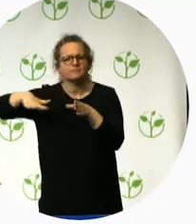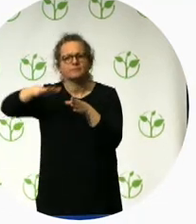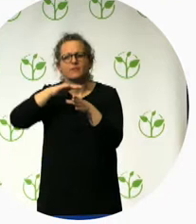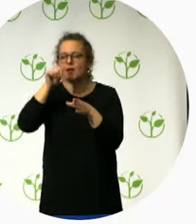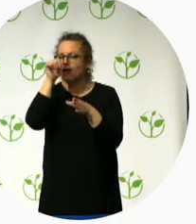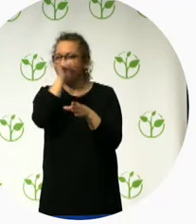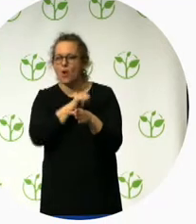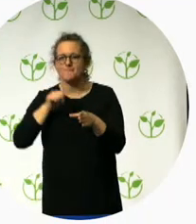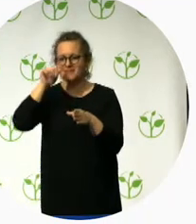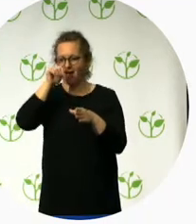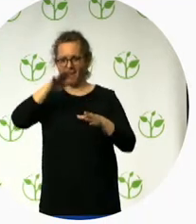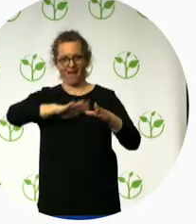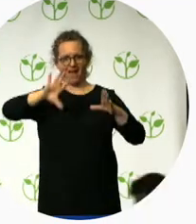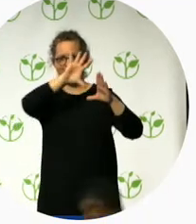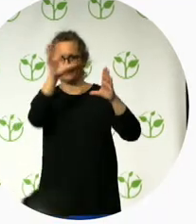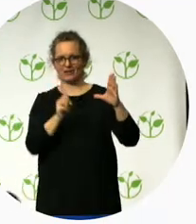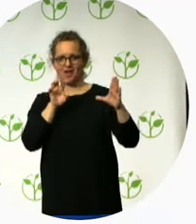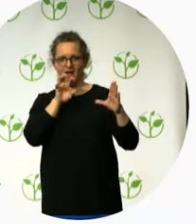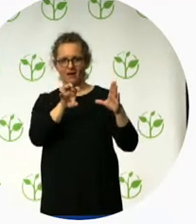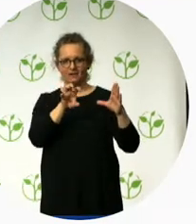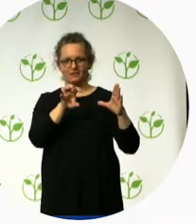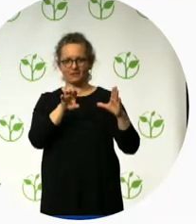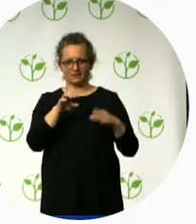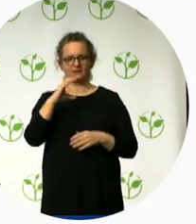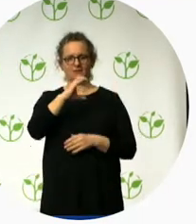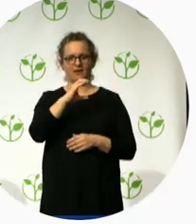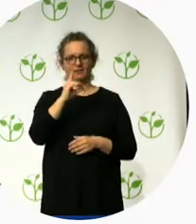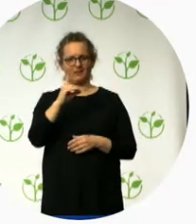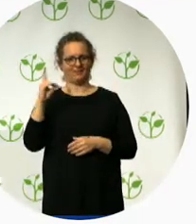in Ethiopia promoting